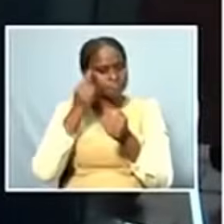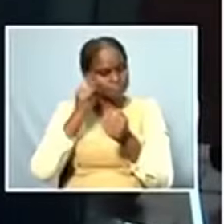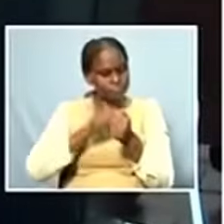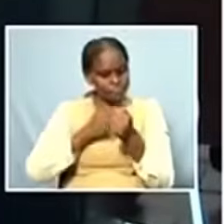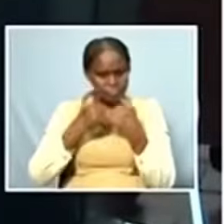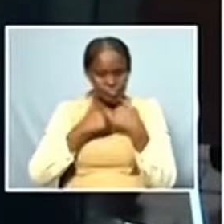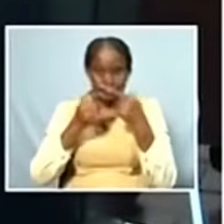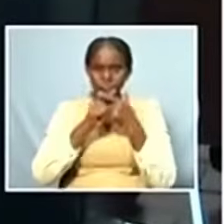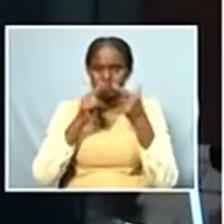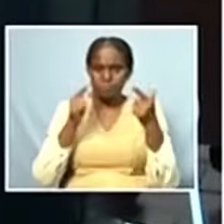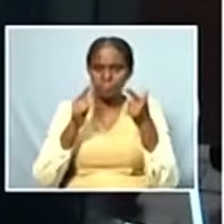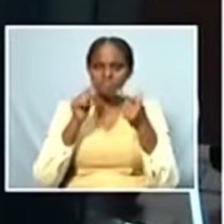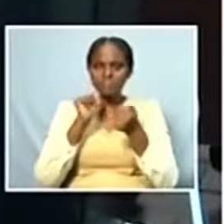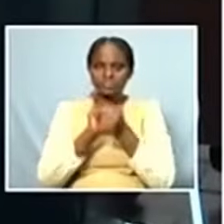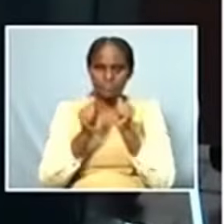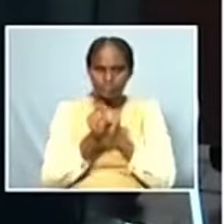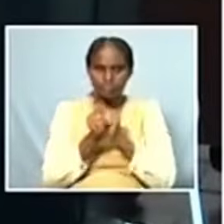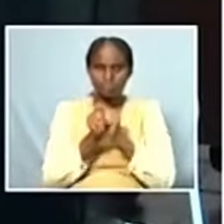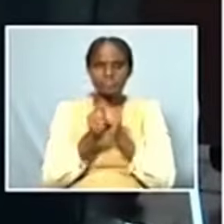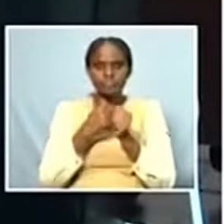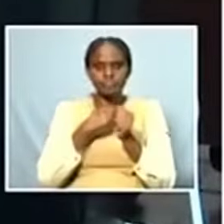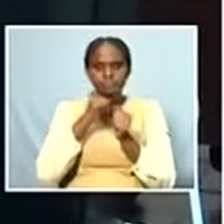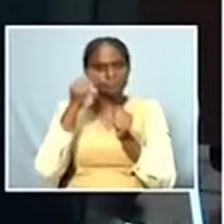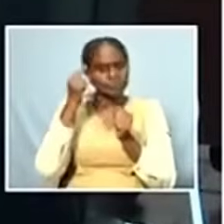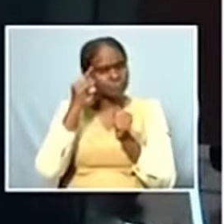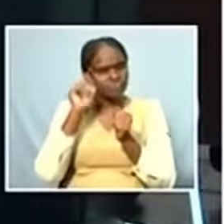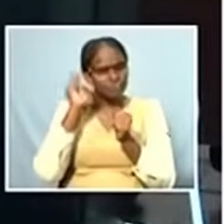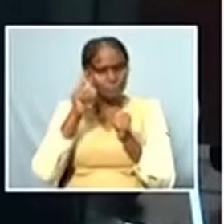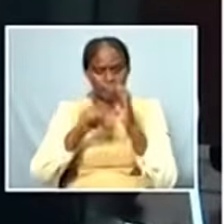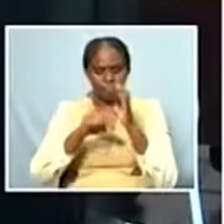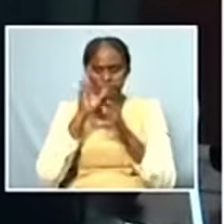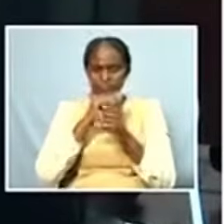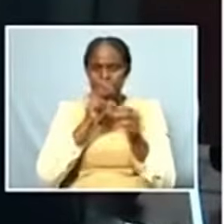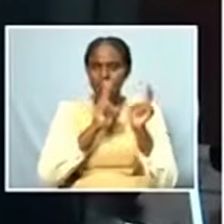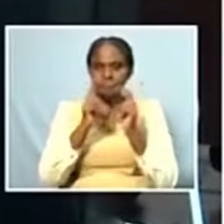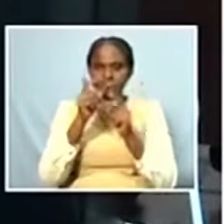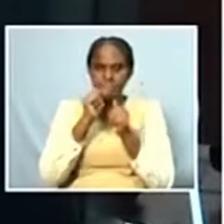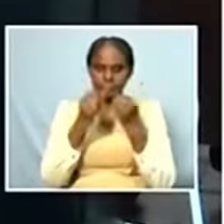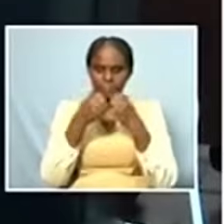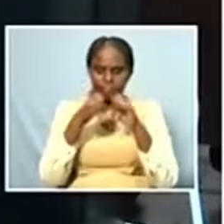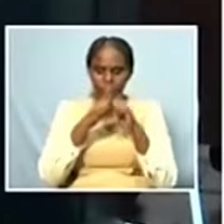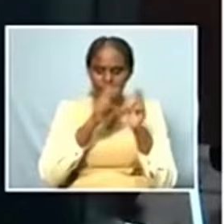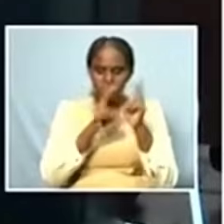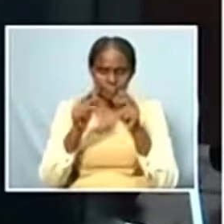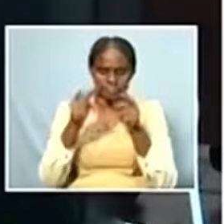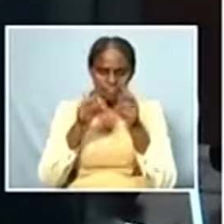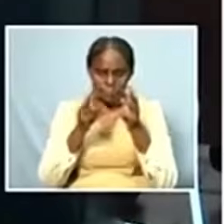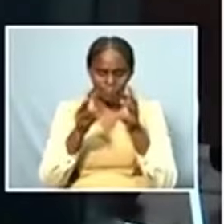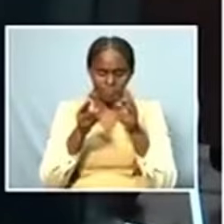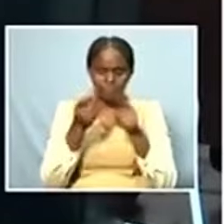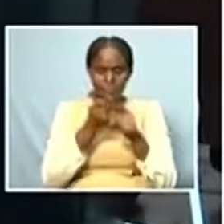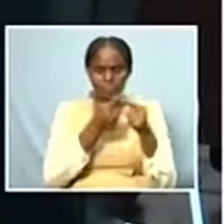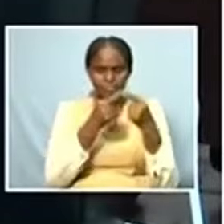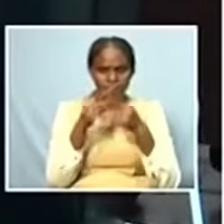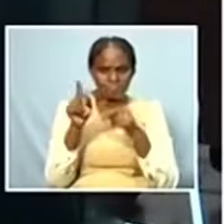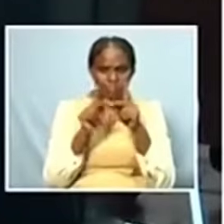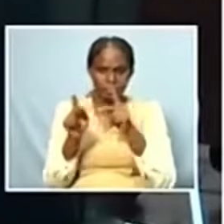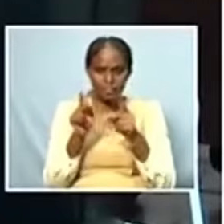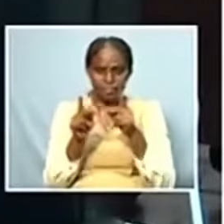very big problem, and I don't think we even find answers, because even the answers, the way they are coming from different